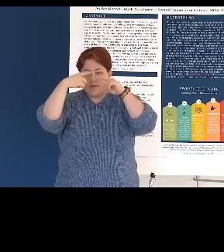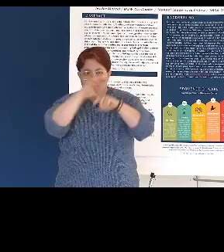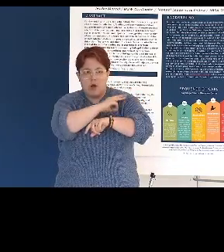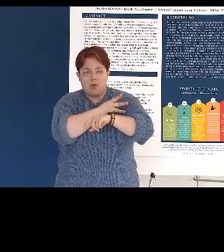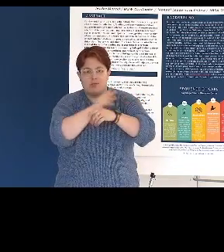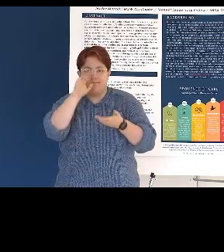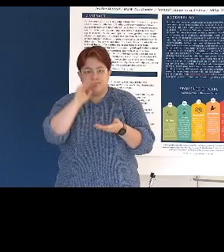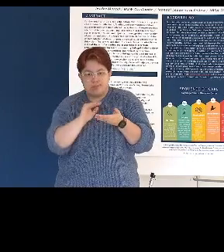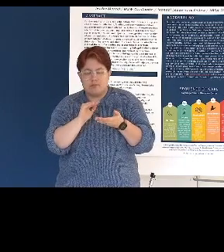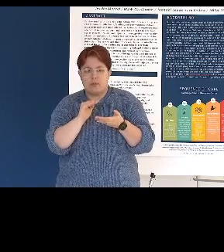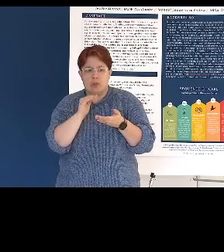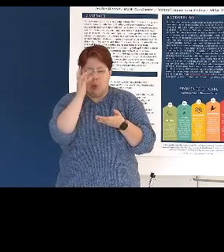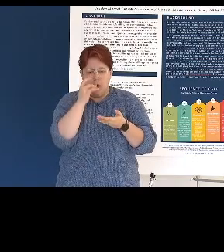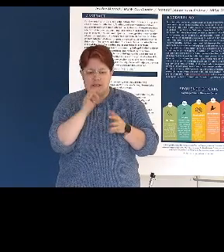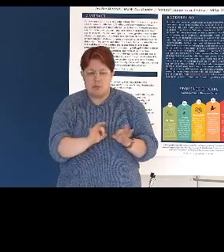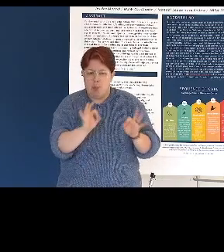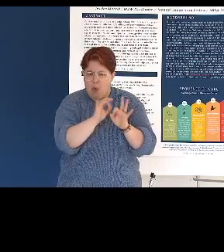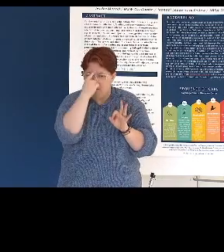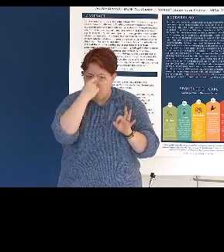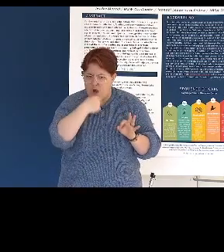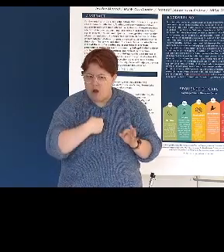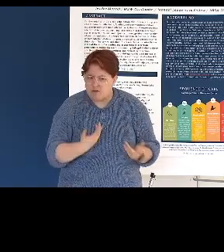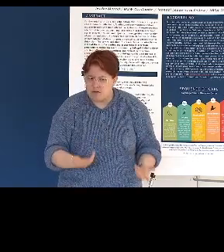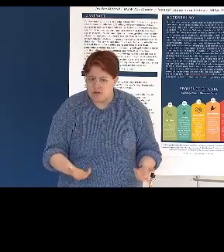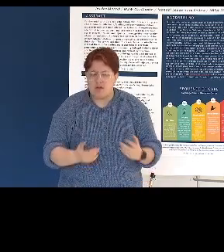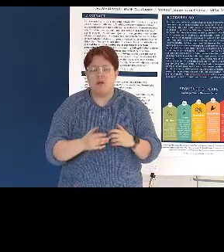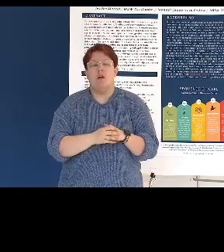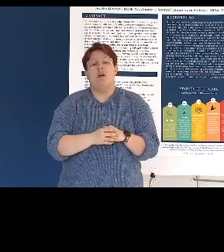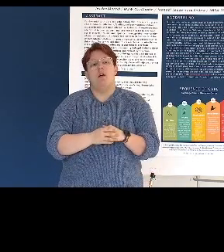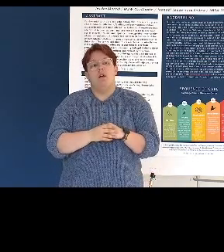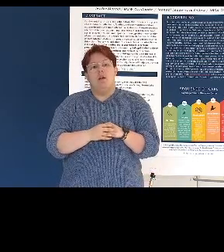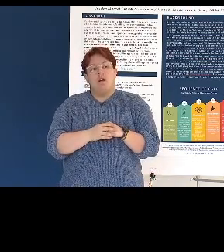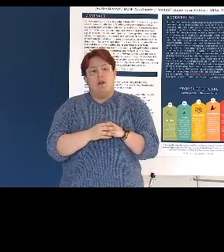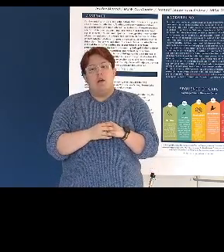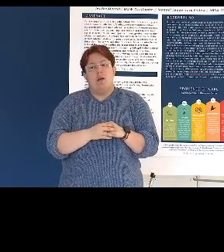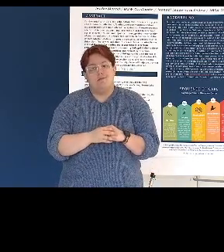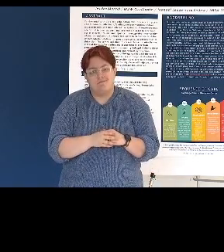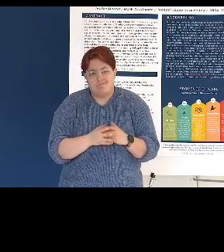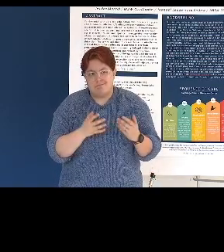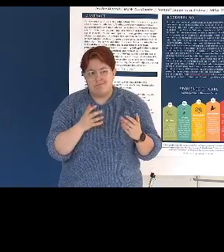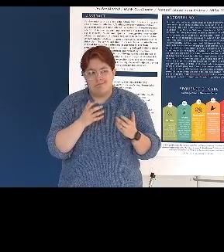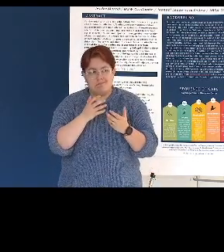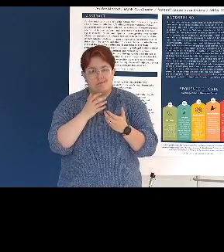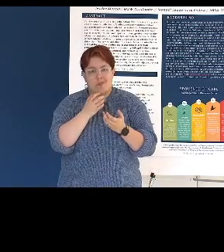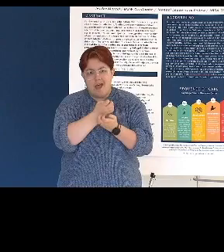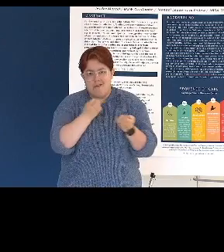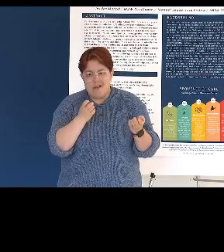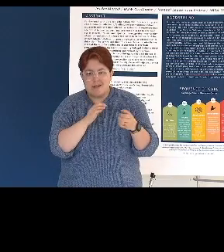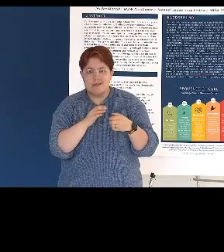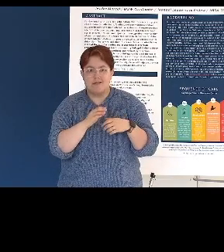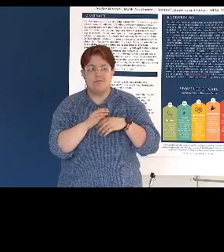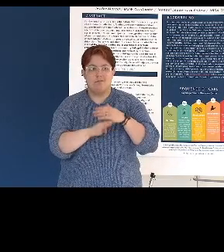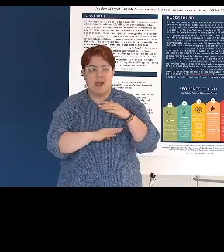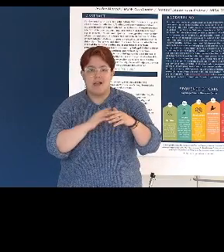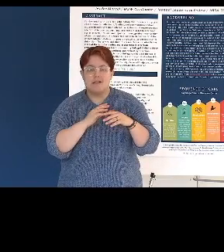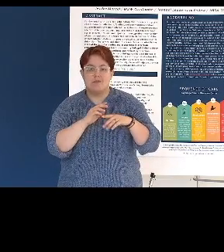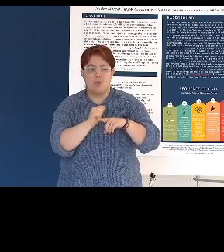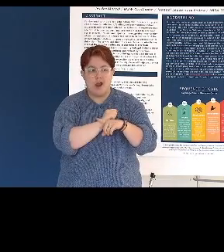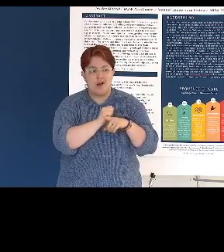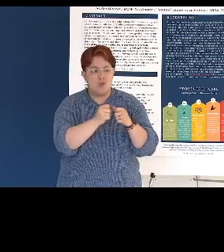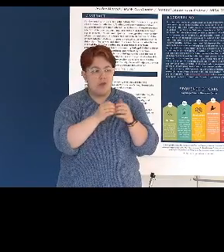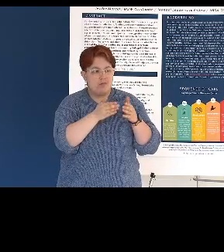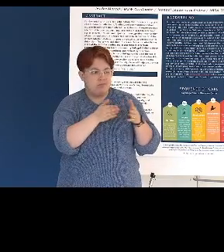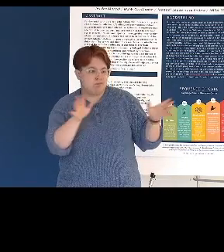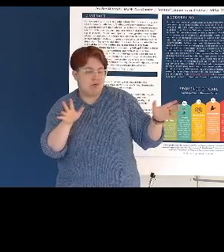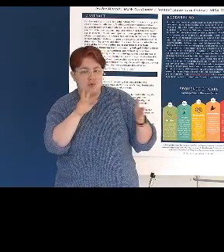why does this matter to us? Majority of the evidence-based practices with the widest research bases that are